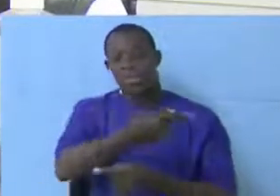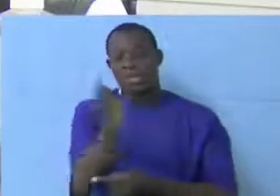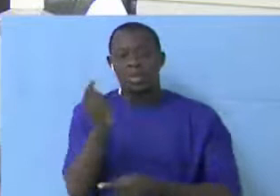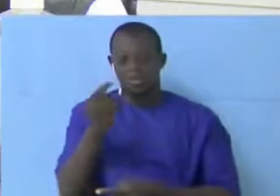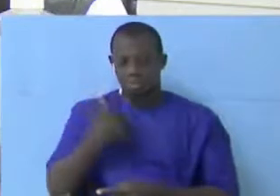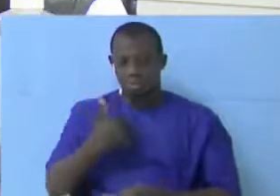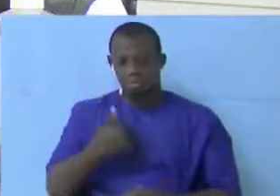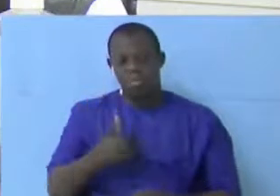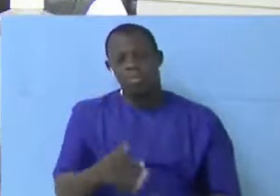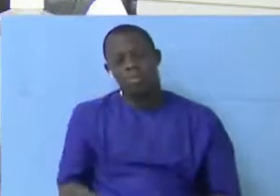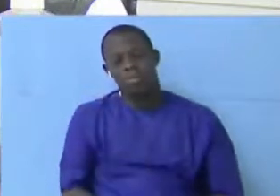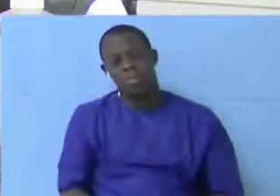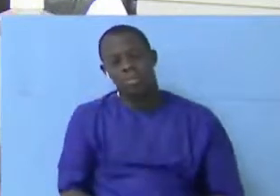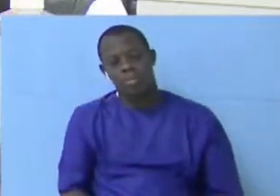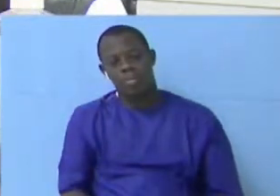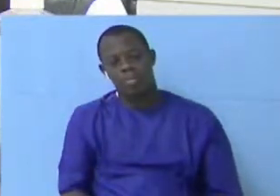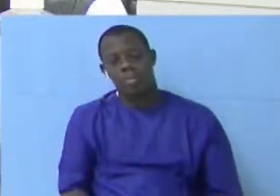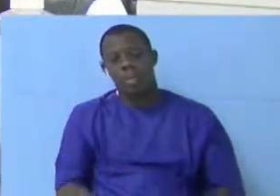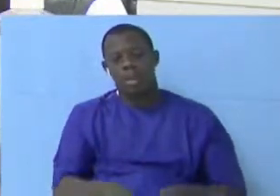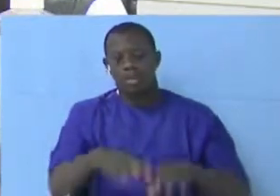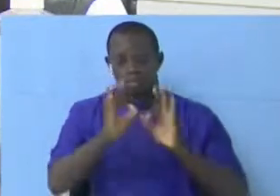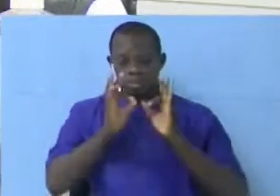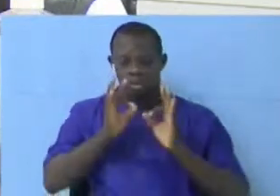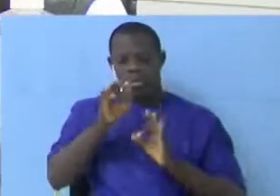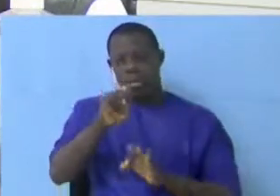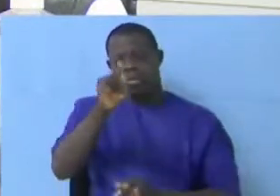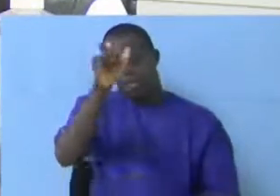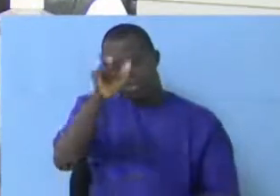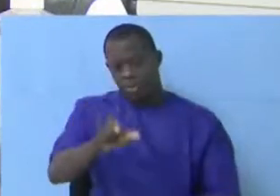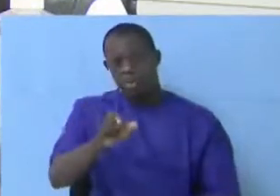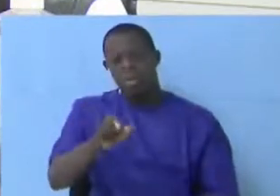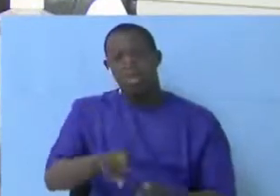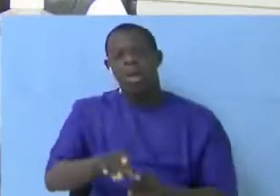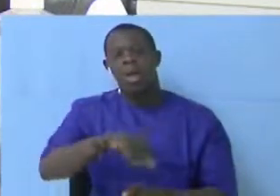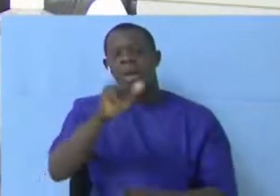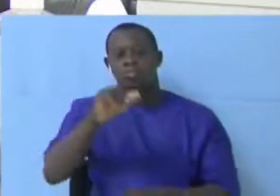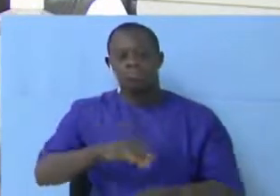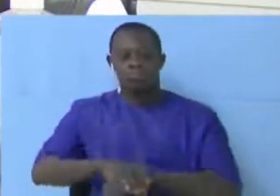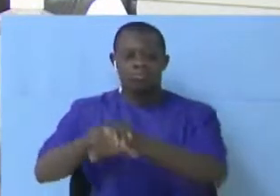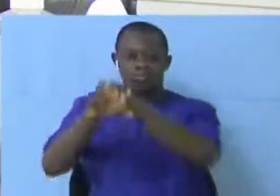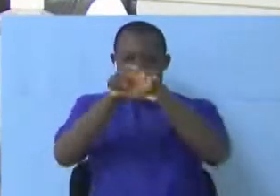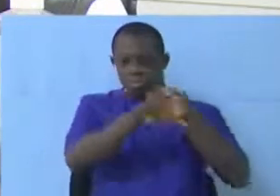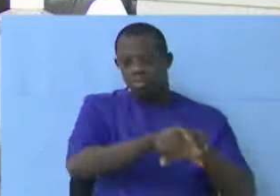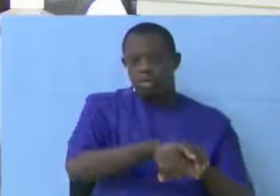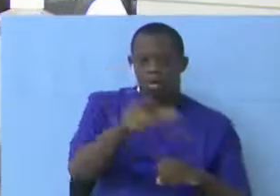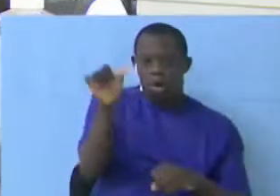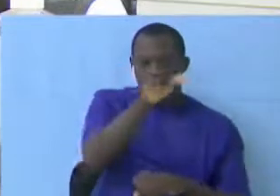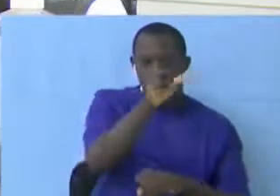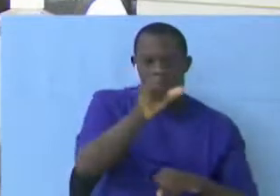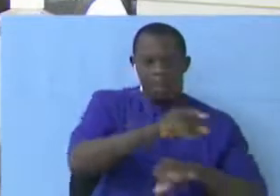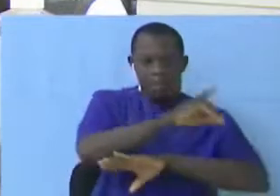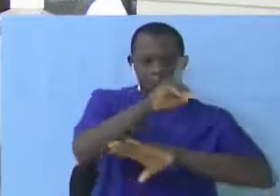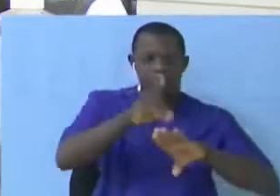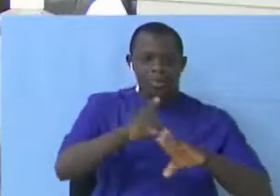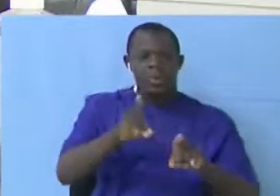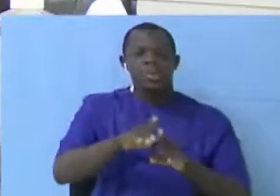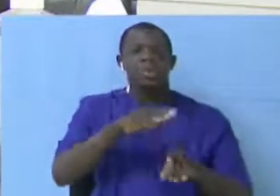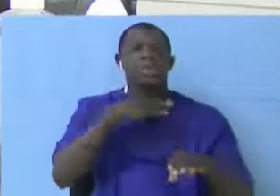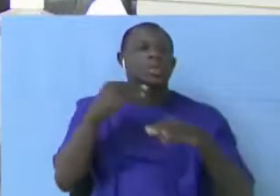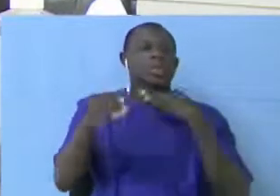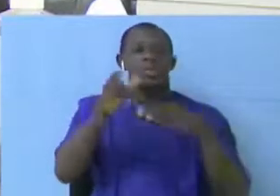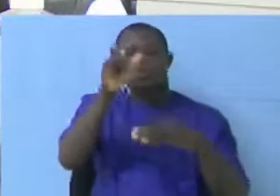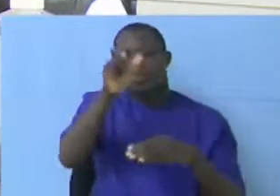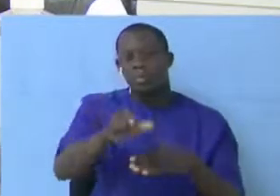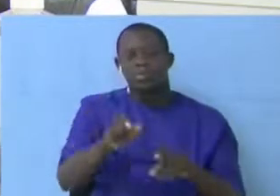people, they took this guy, nyin ken wata took him to Kabakel, ya samba ka fo dami Kabakel killed him, ya